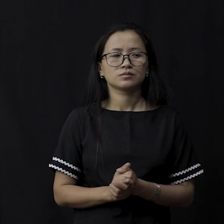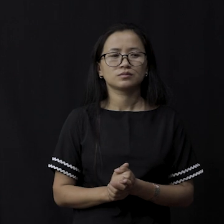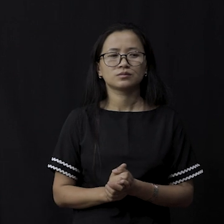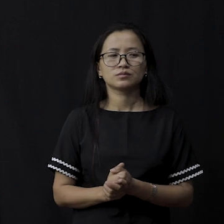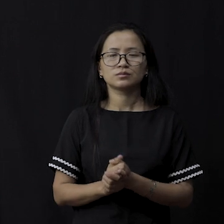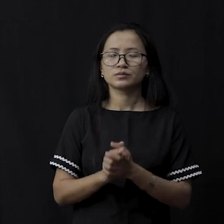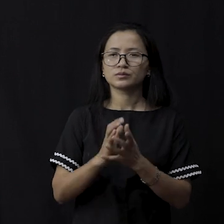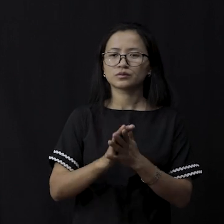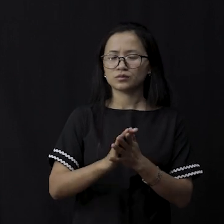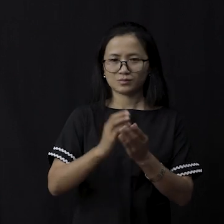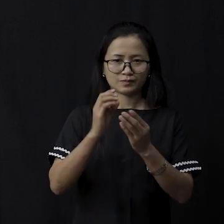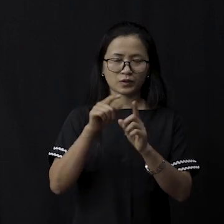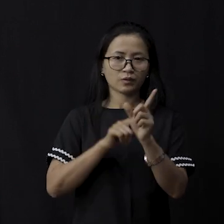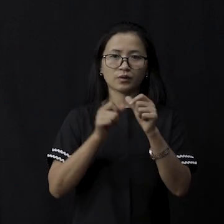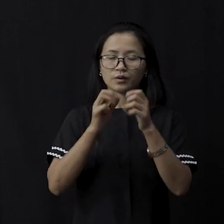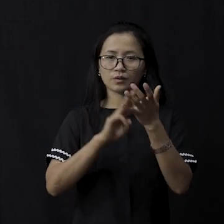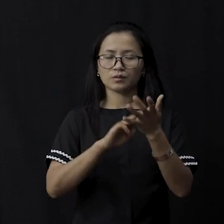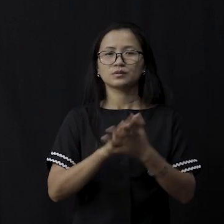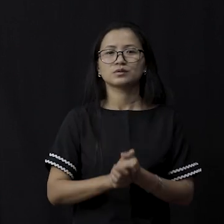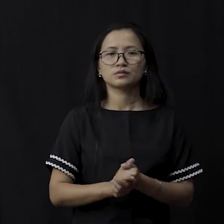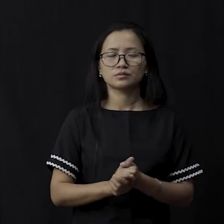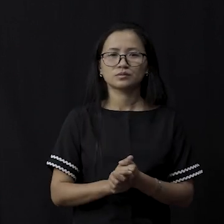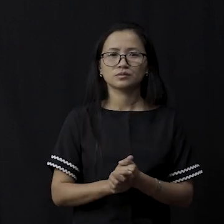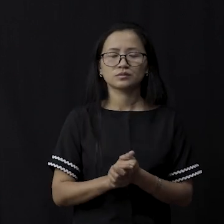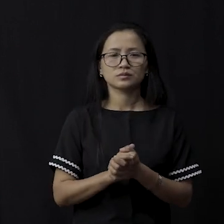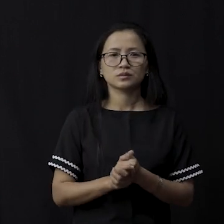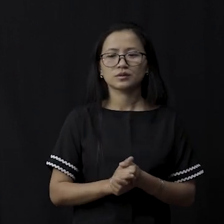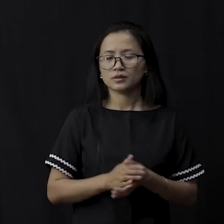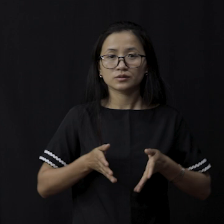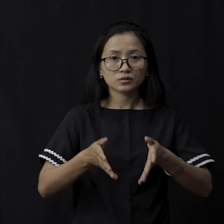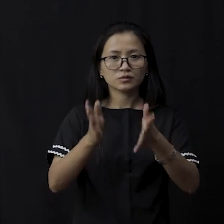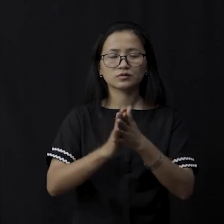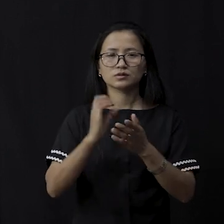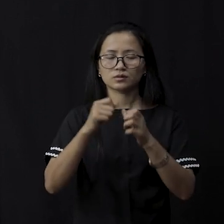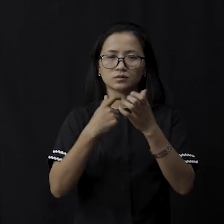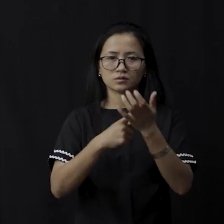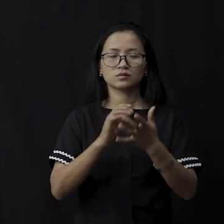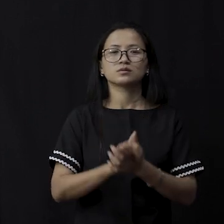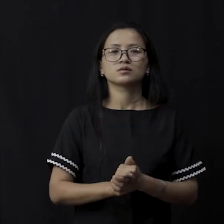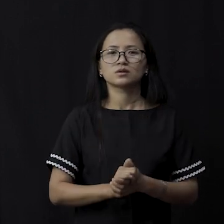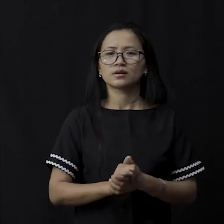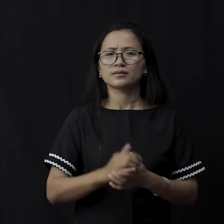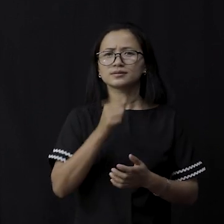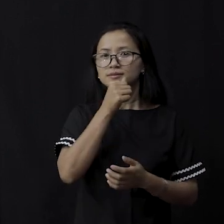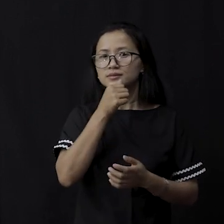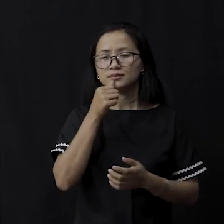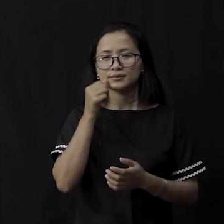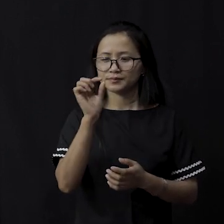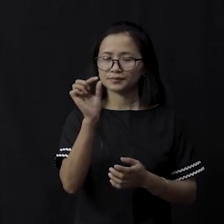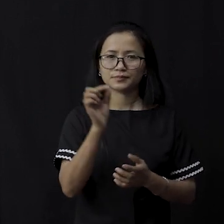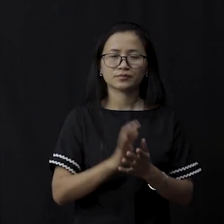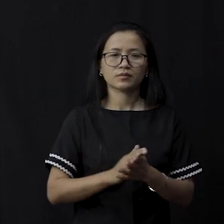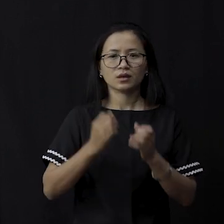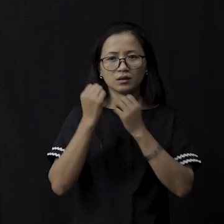then yam, kuchu, okay? So these are also sources of carbohydrates. Then you have sugars like the sugar